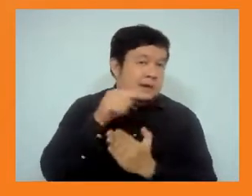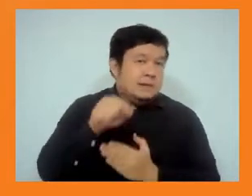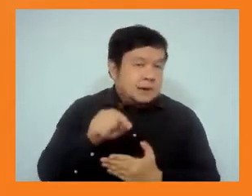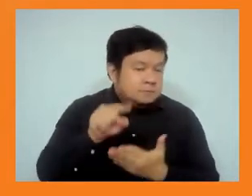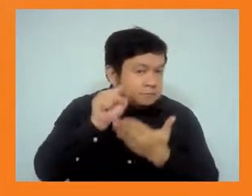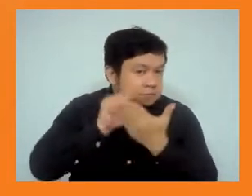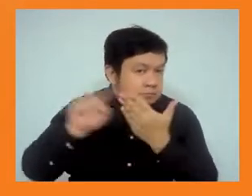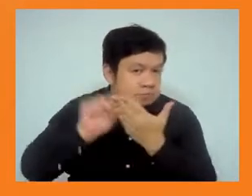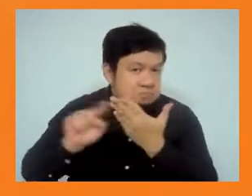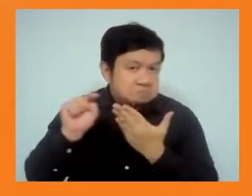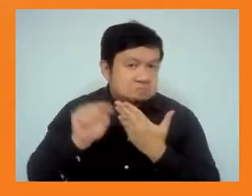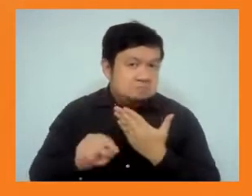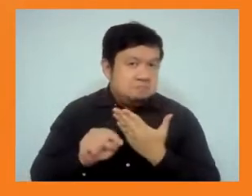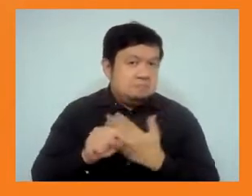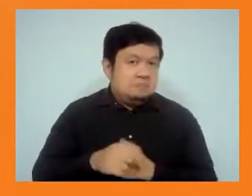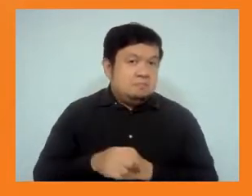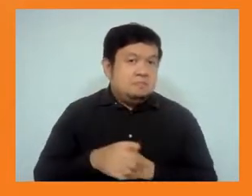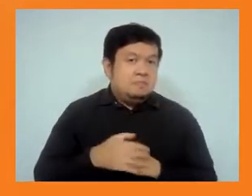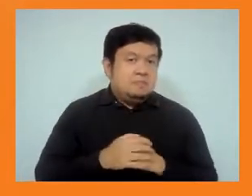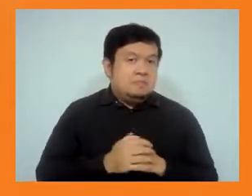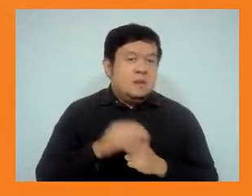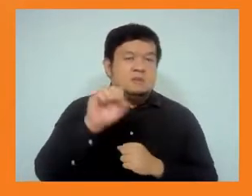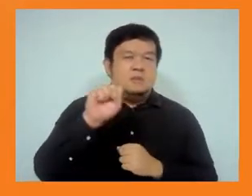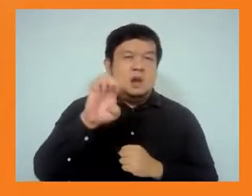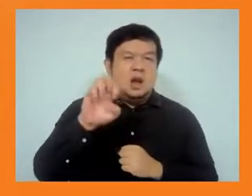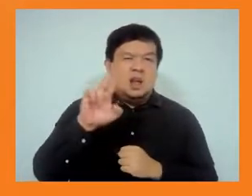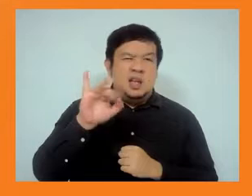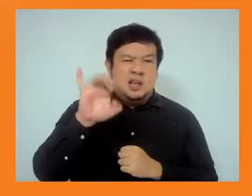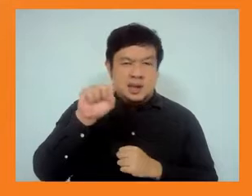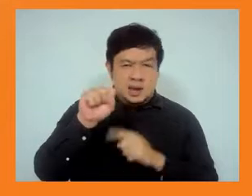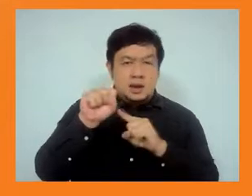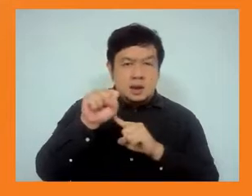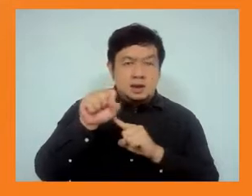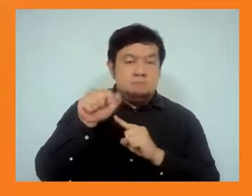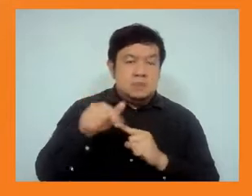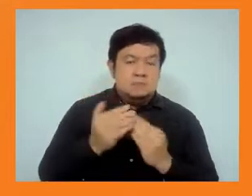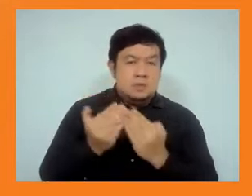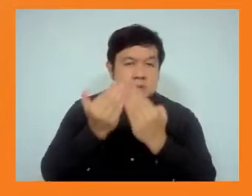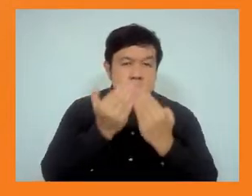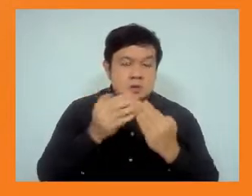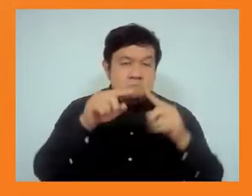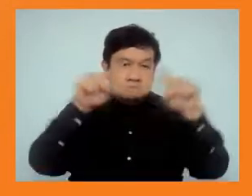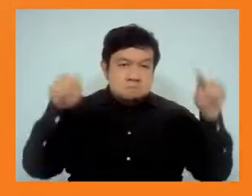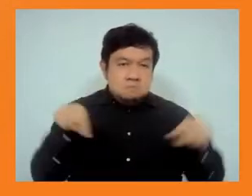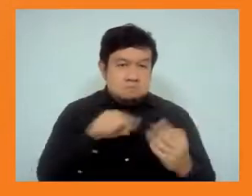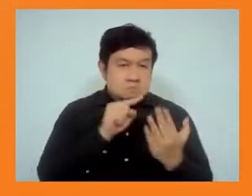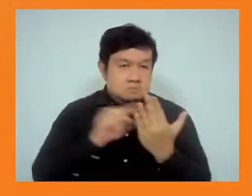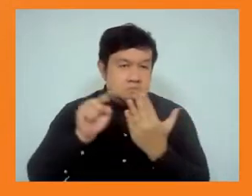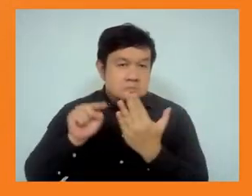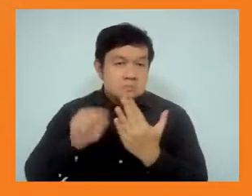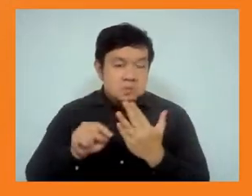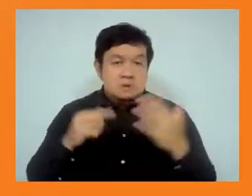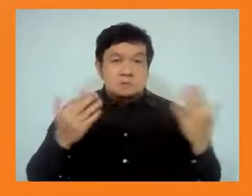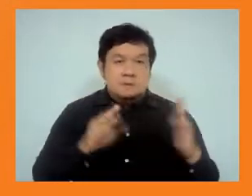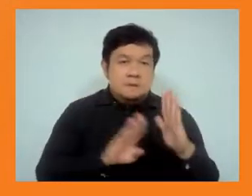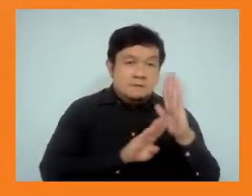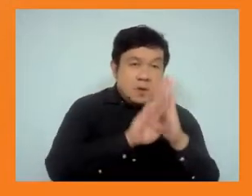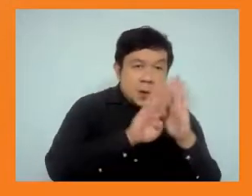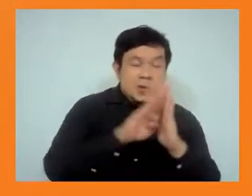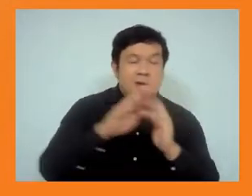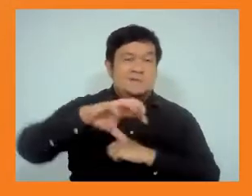session will critically reflect the gaps in the proposed policy architecture, challenges in the current implementation on the ground, and